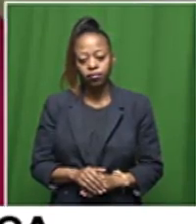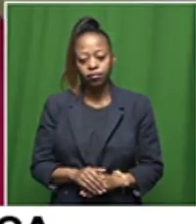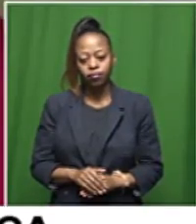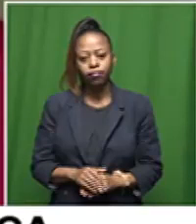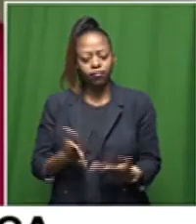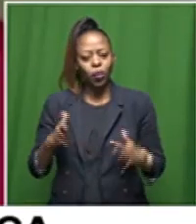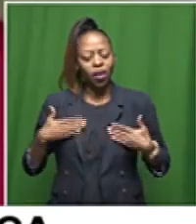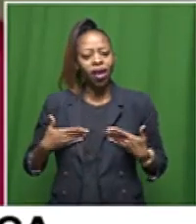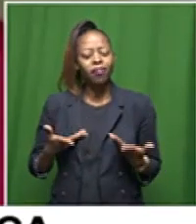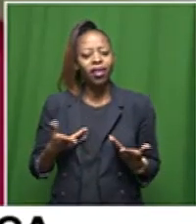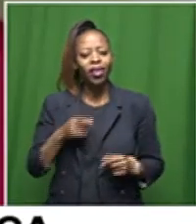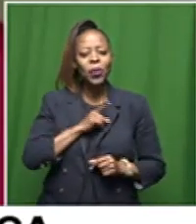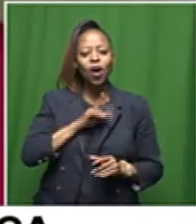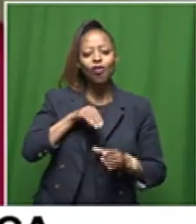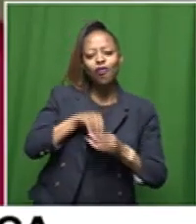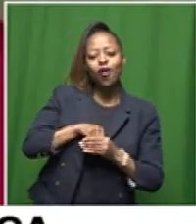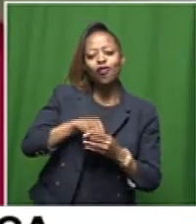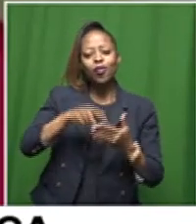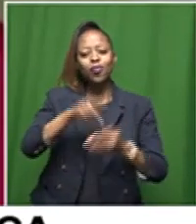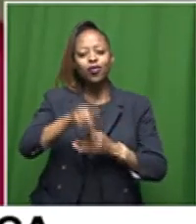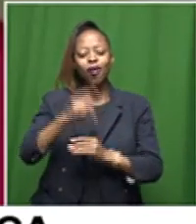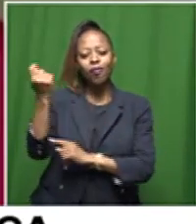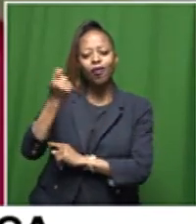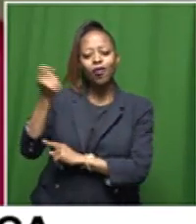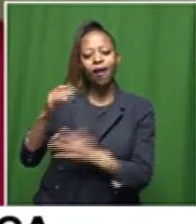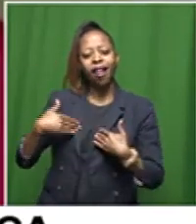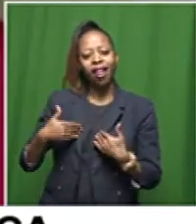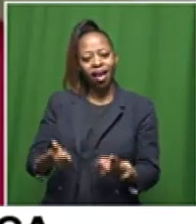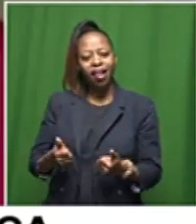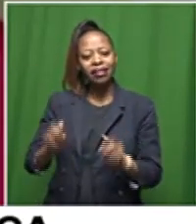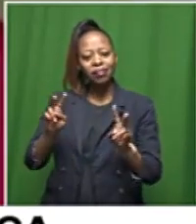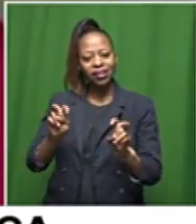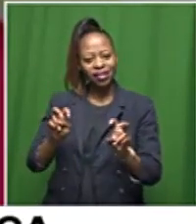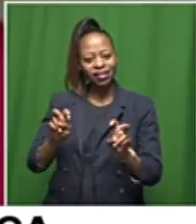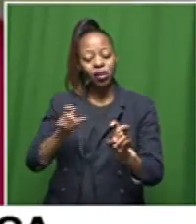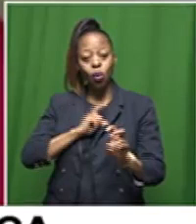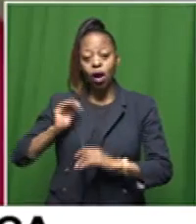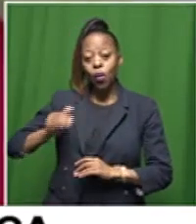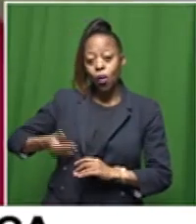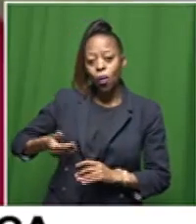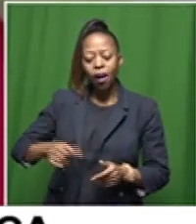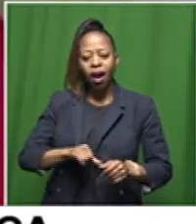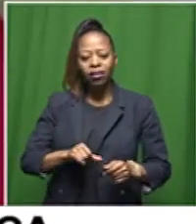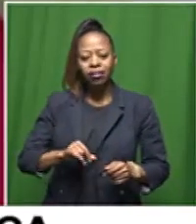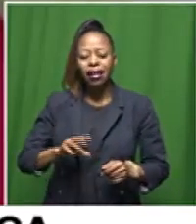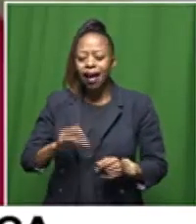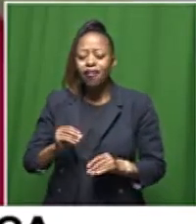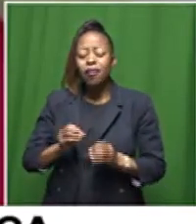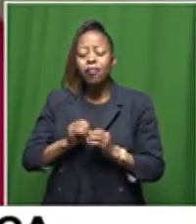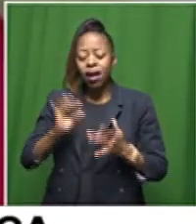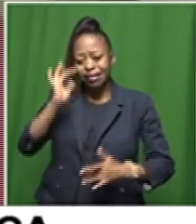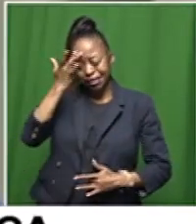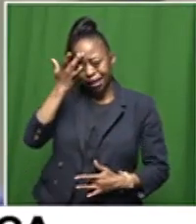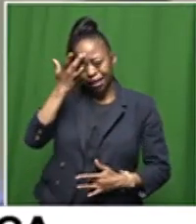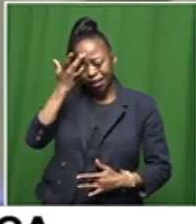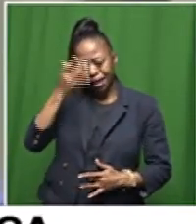So we are happy to be part of this project of Rural Health Matters. Women walk around and having urinary incontinence and they become